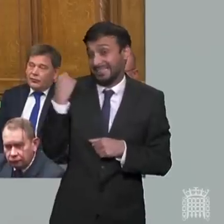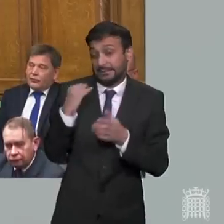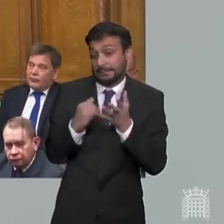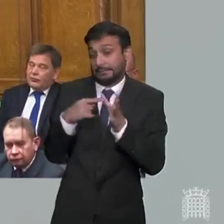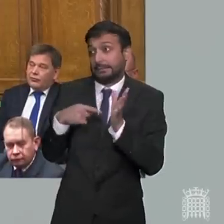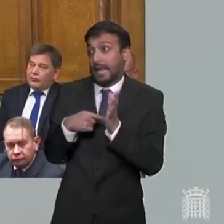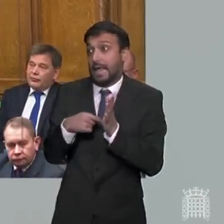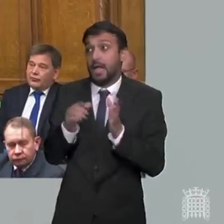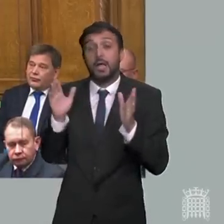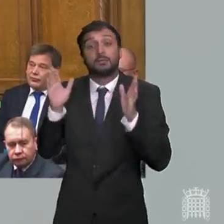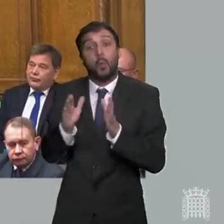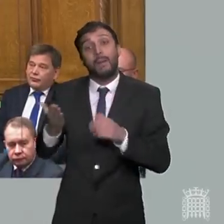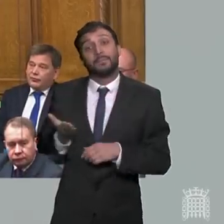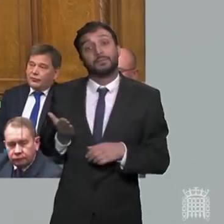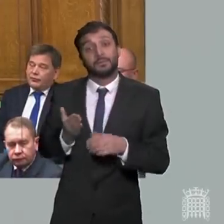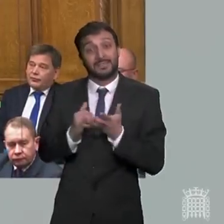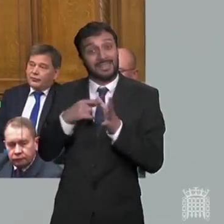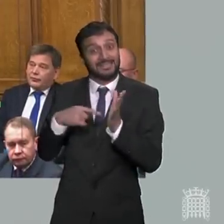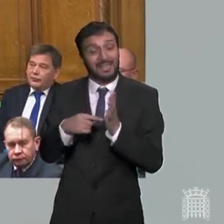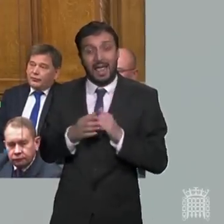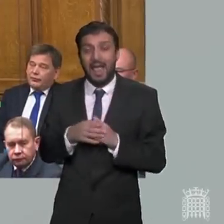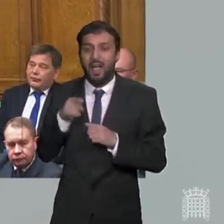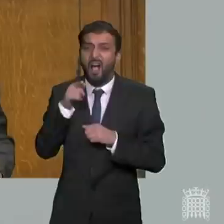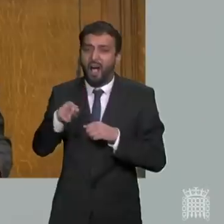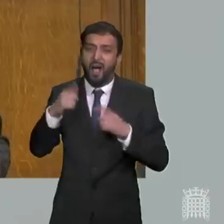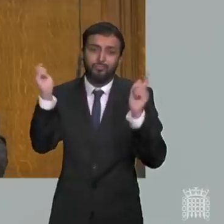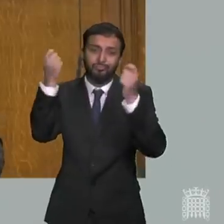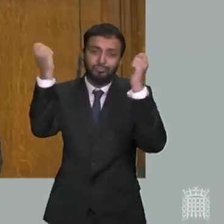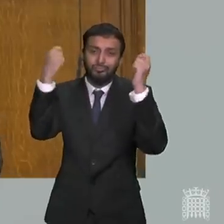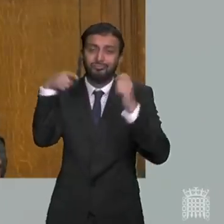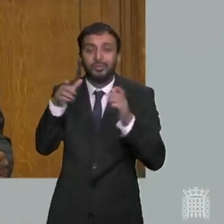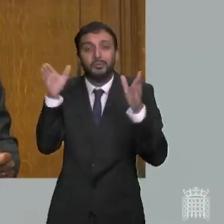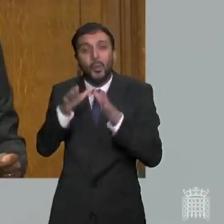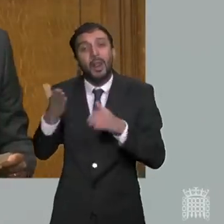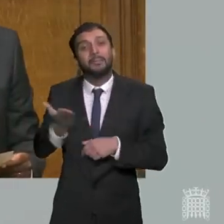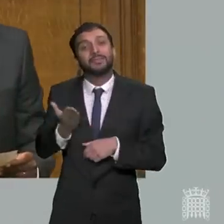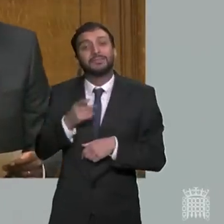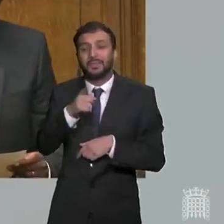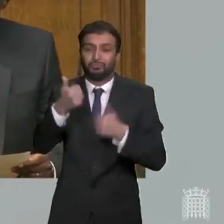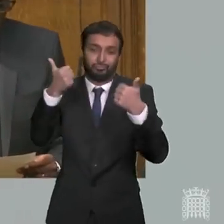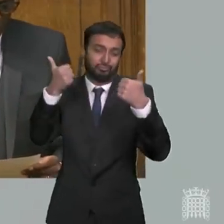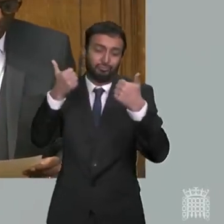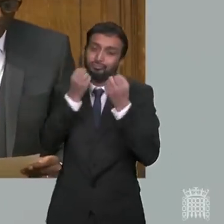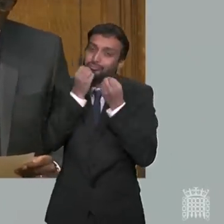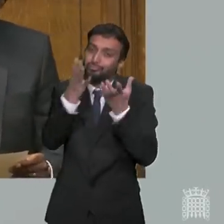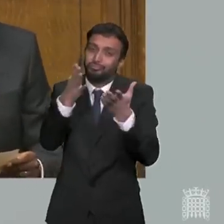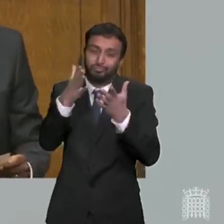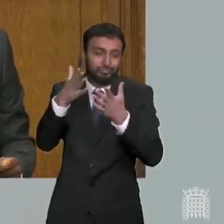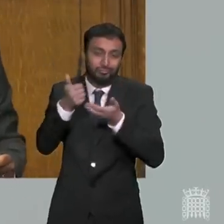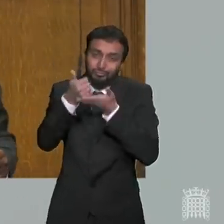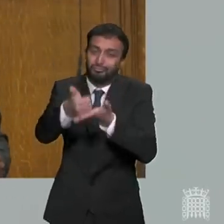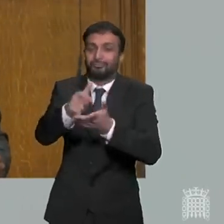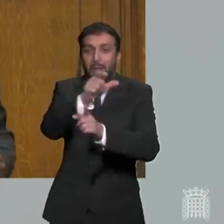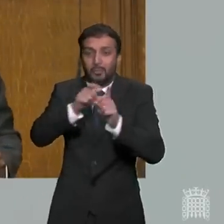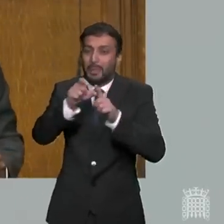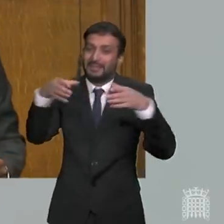marked the important impact small businesses have on our local communities. I, like many of my colleagues, have spoken to these businesses and heard just